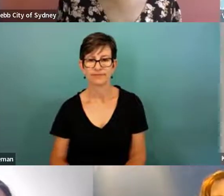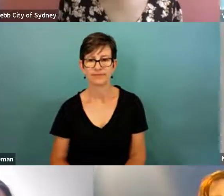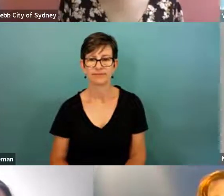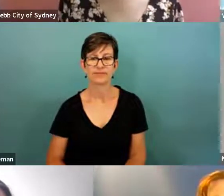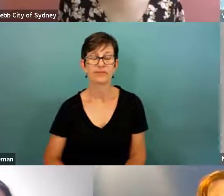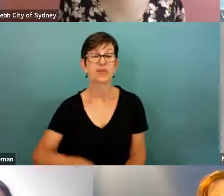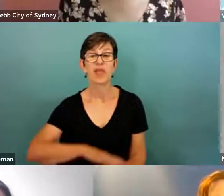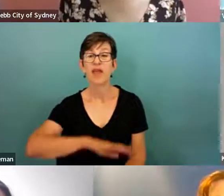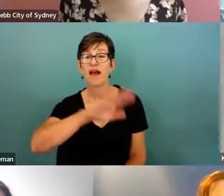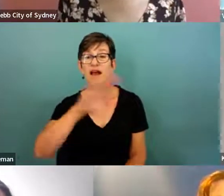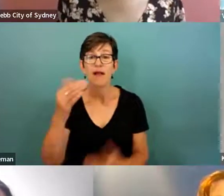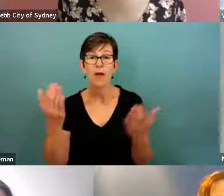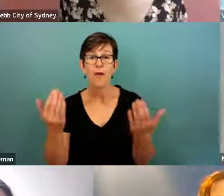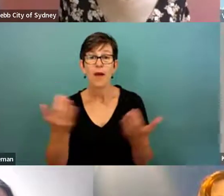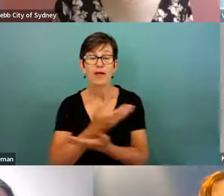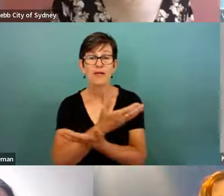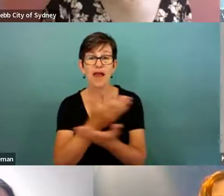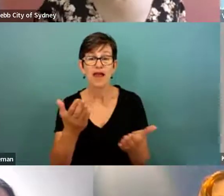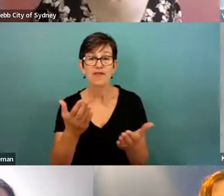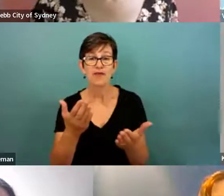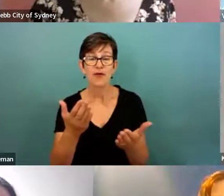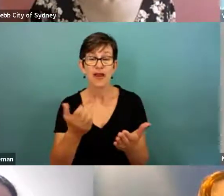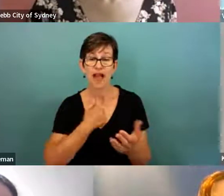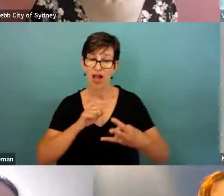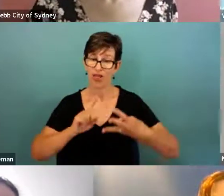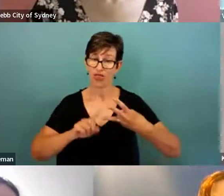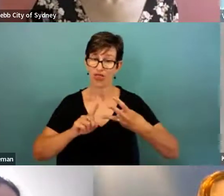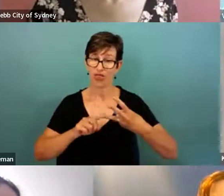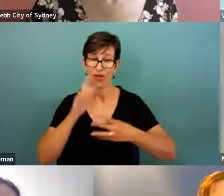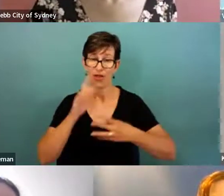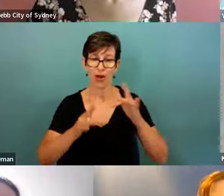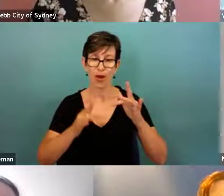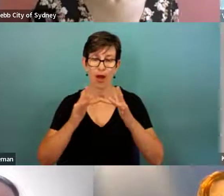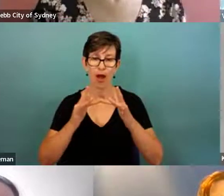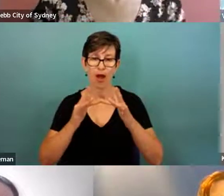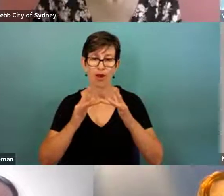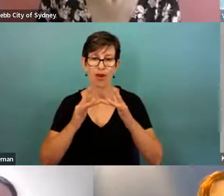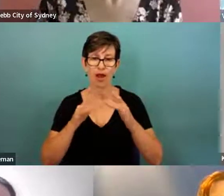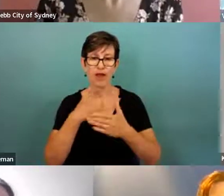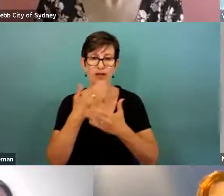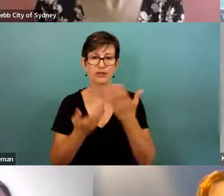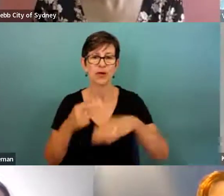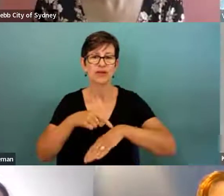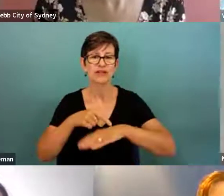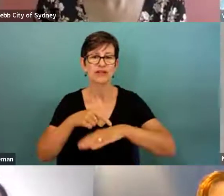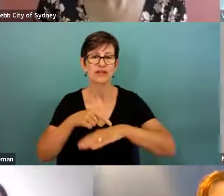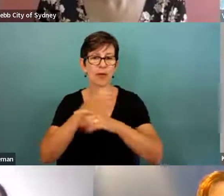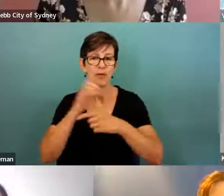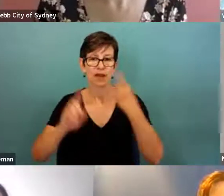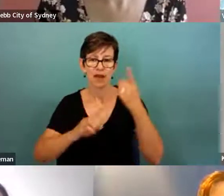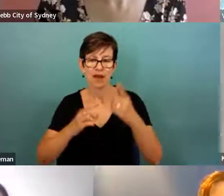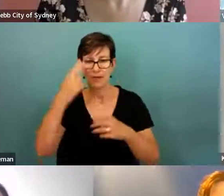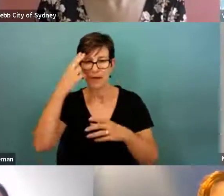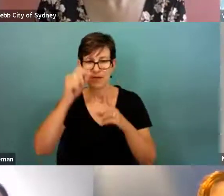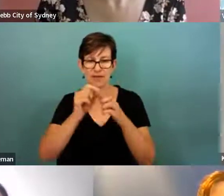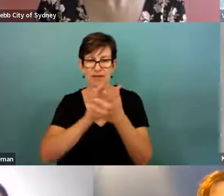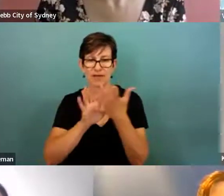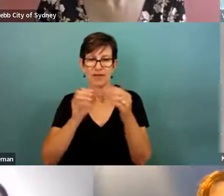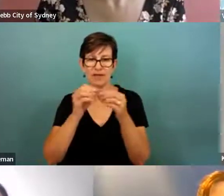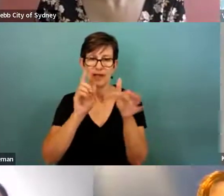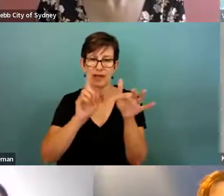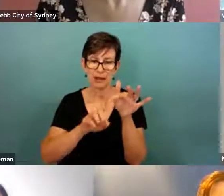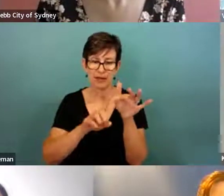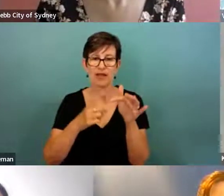Hello and welcome everybody to our third online Storytime webinar. I am Phoebe Weston-Evans, overseeing the